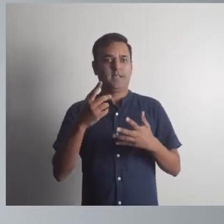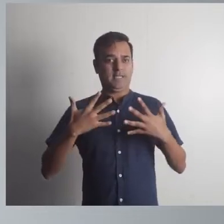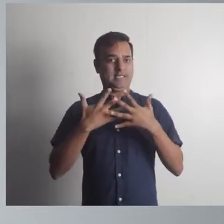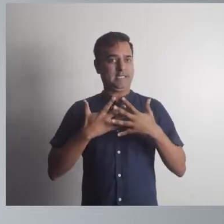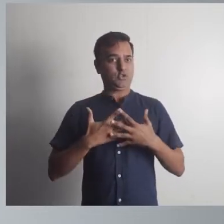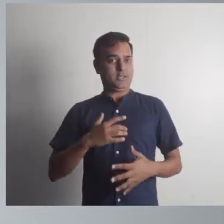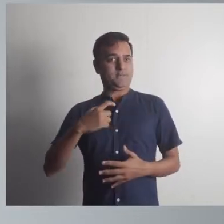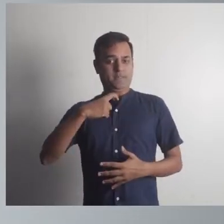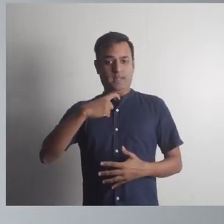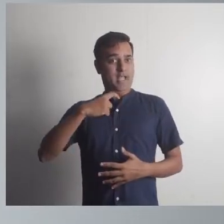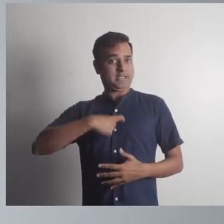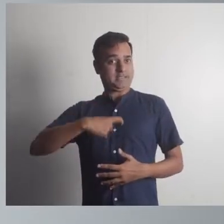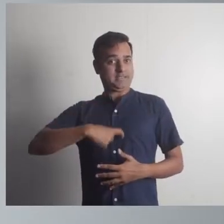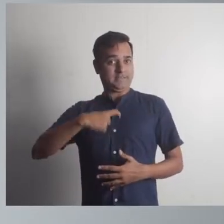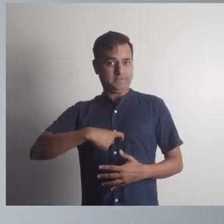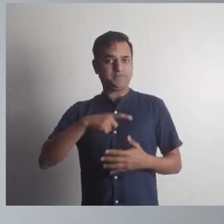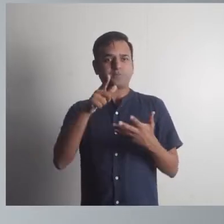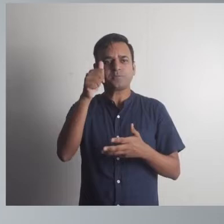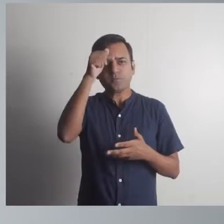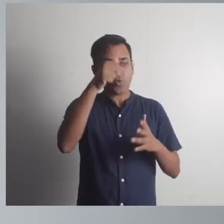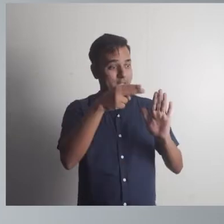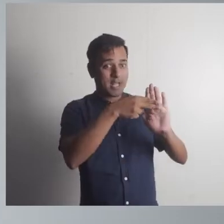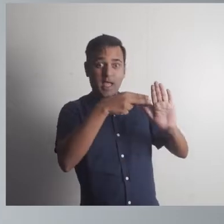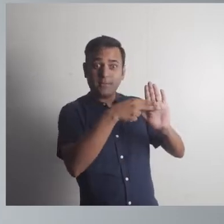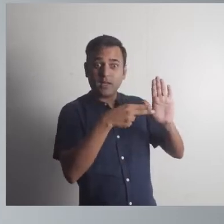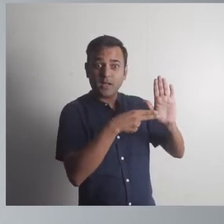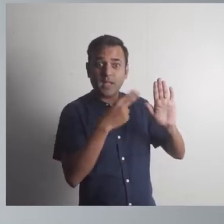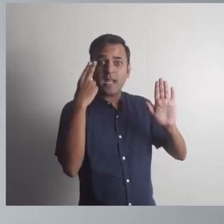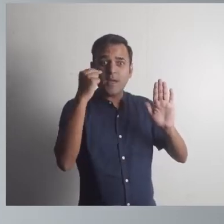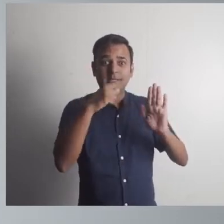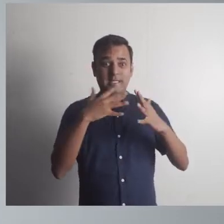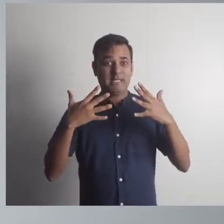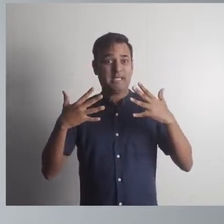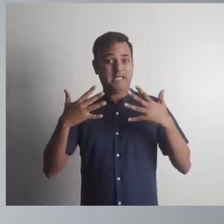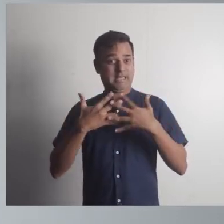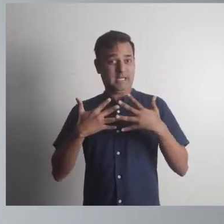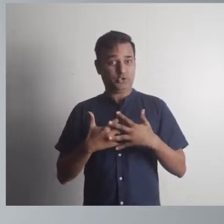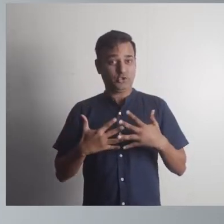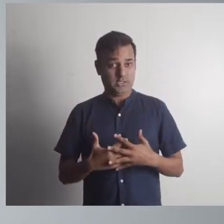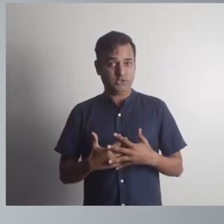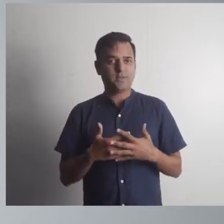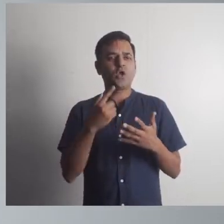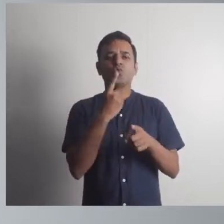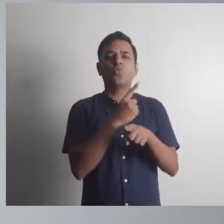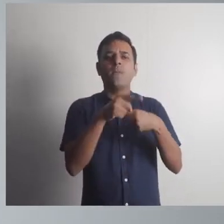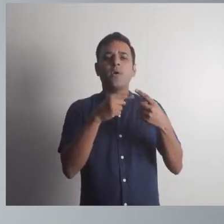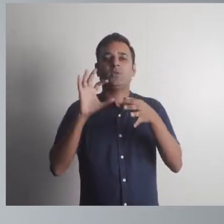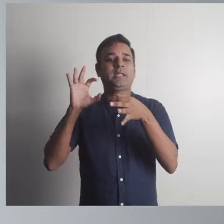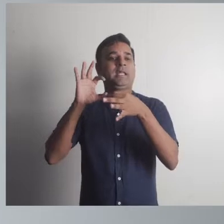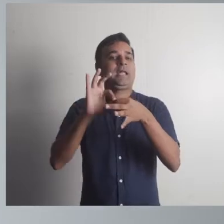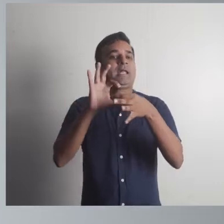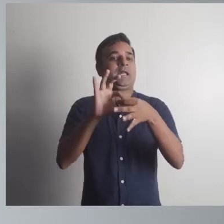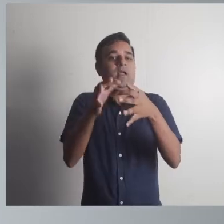it is about all of the linkages that give me either more or less power in my life. And we'll go